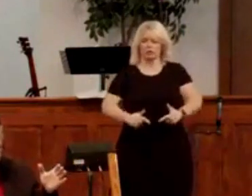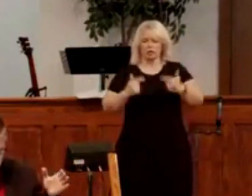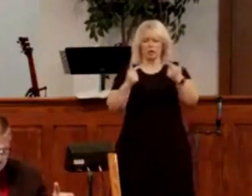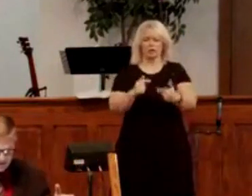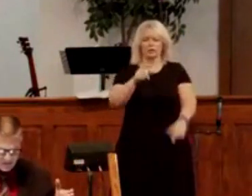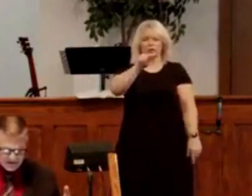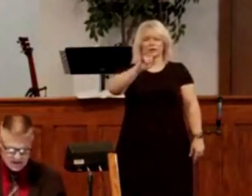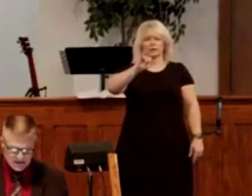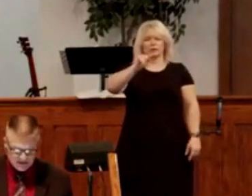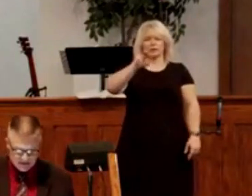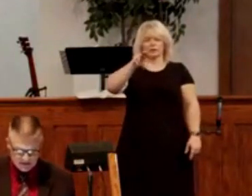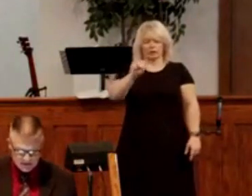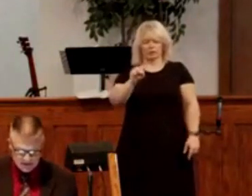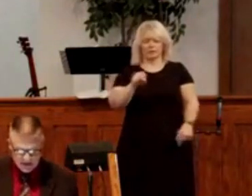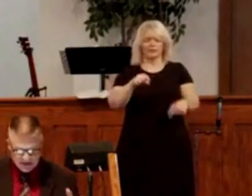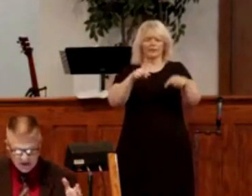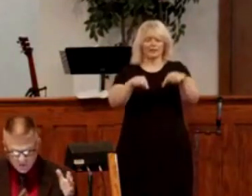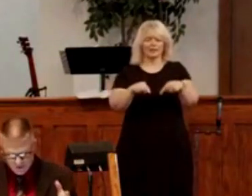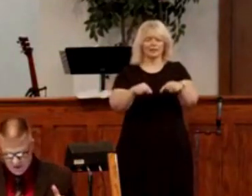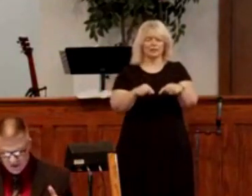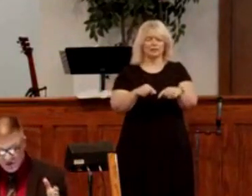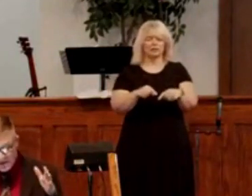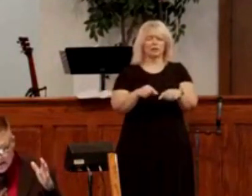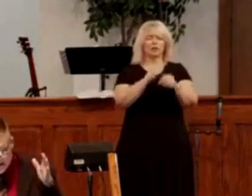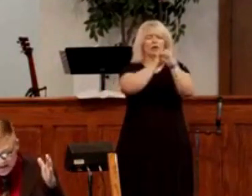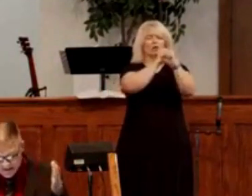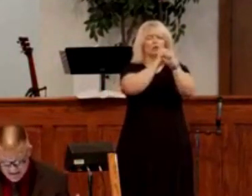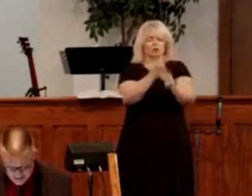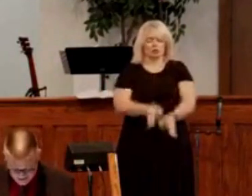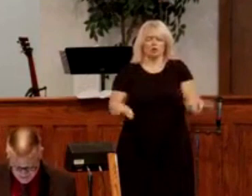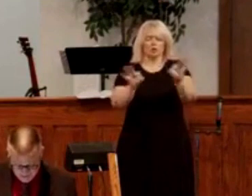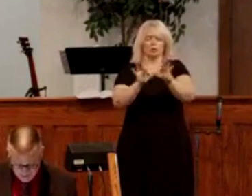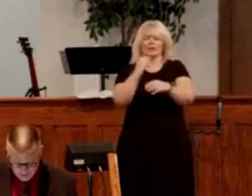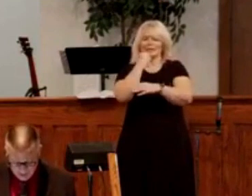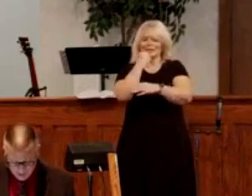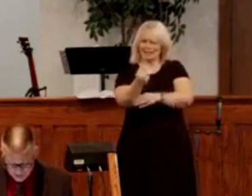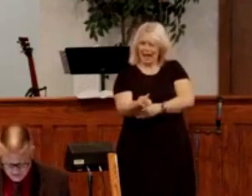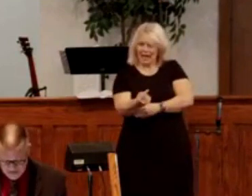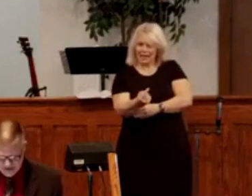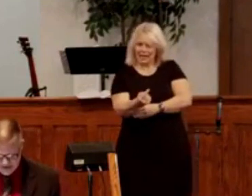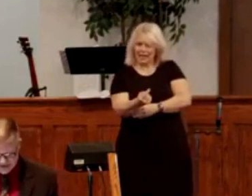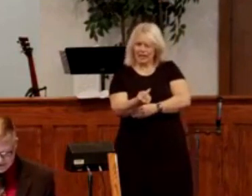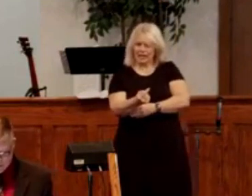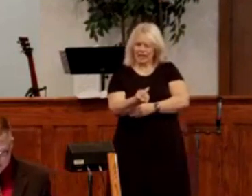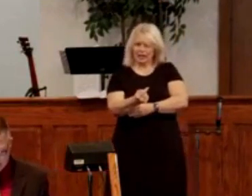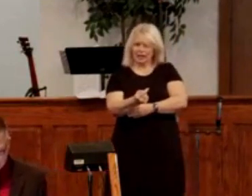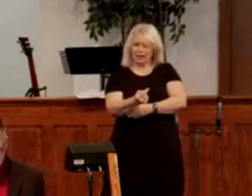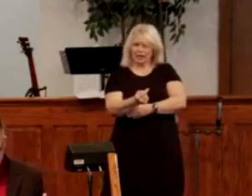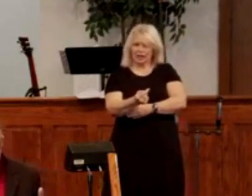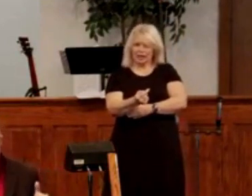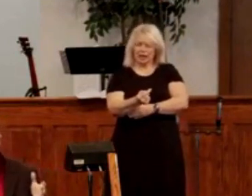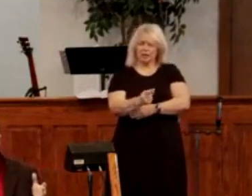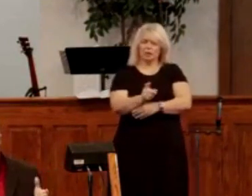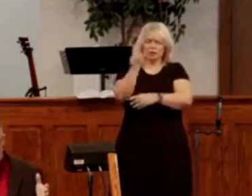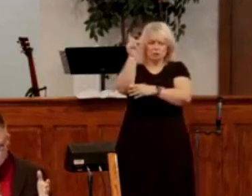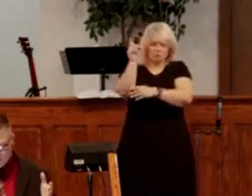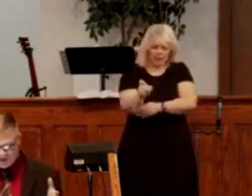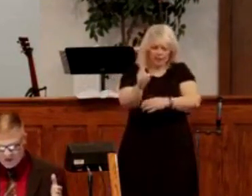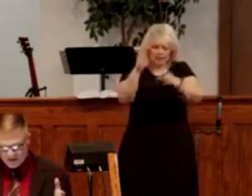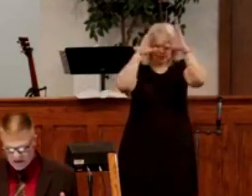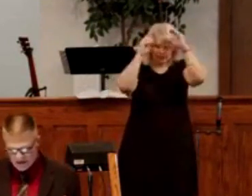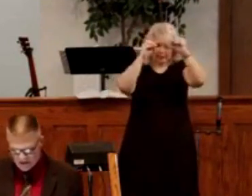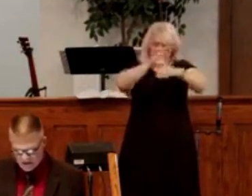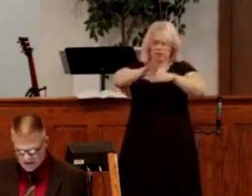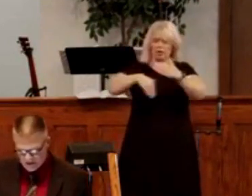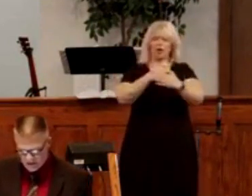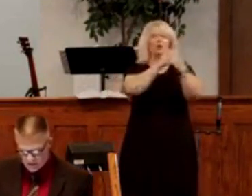a trustworthy saying, and I want you to insist on these teachings. Why? So that all who trust